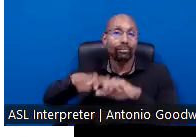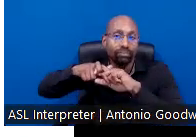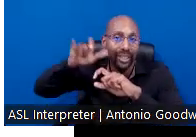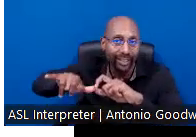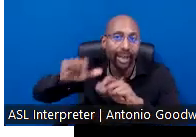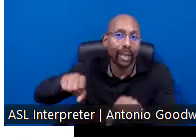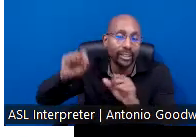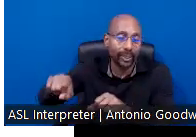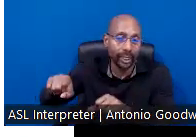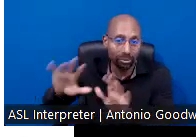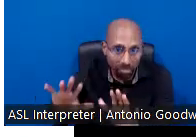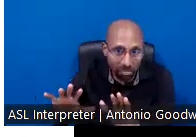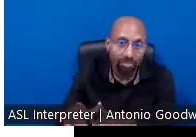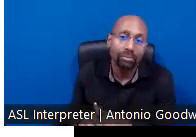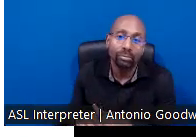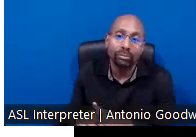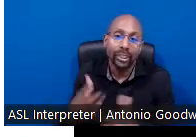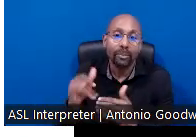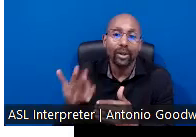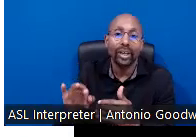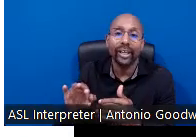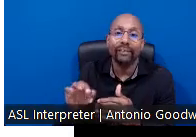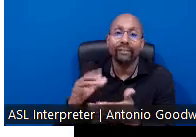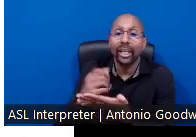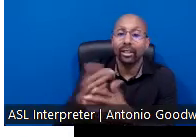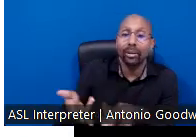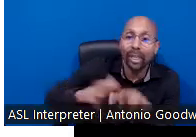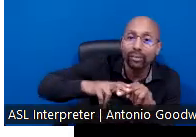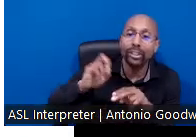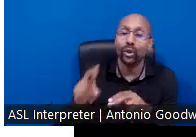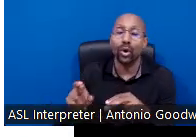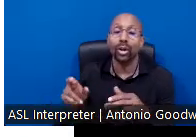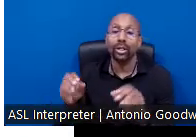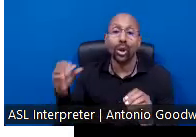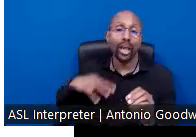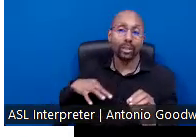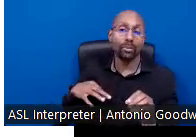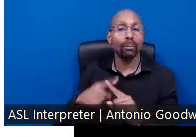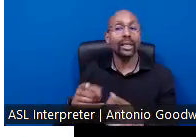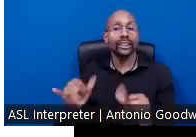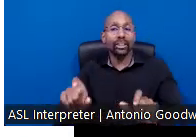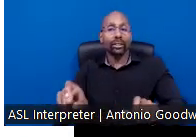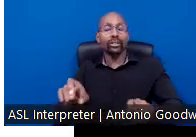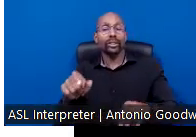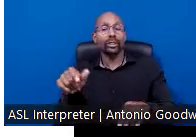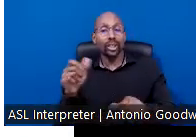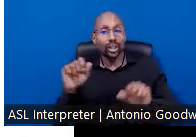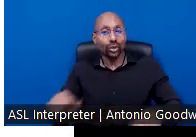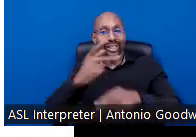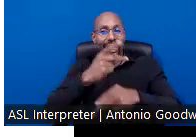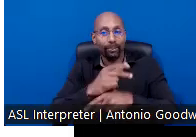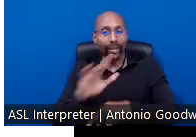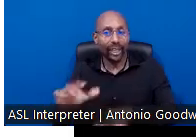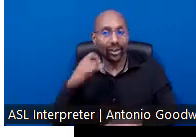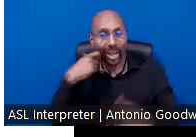to complete a renewal application to keep their Apple Health coverage. So in the coming months, some folks have already received those